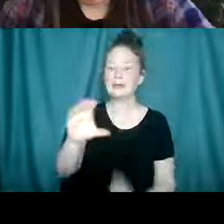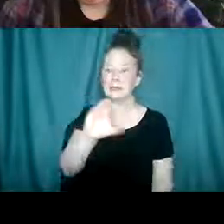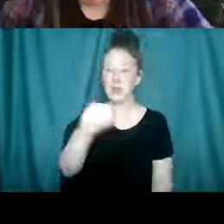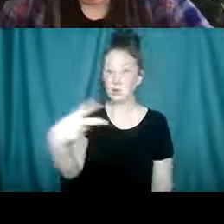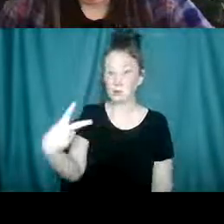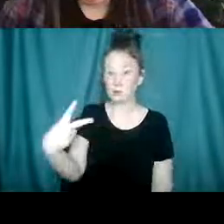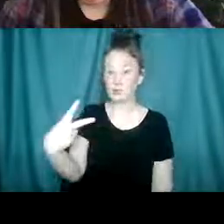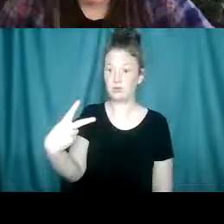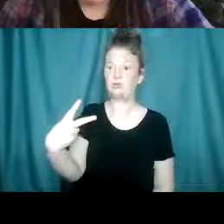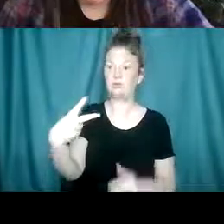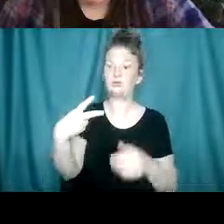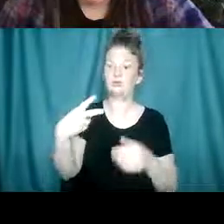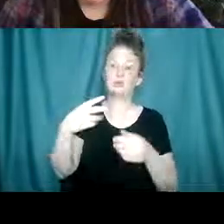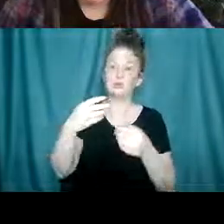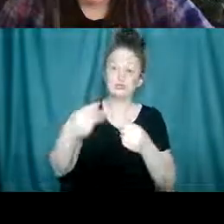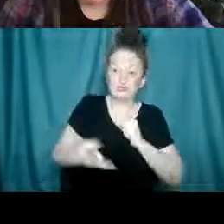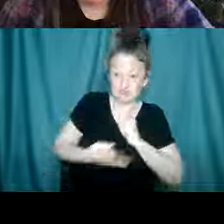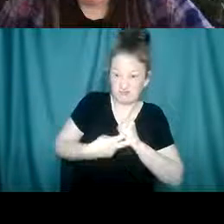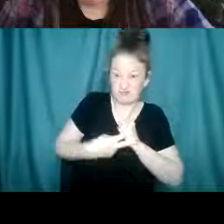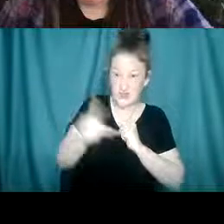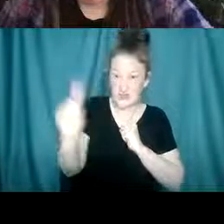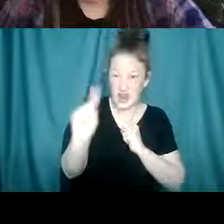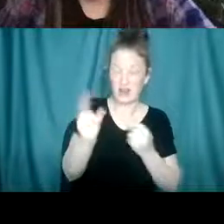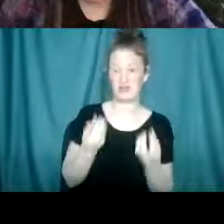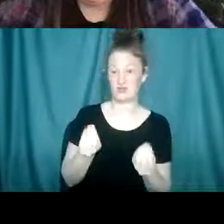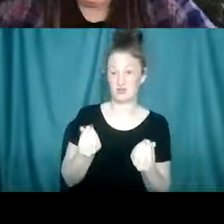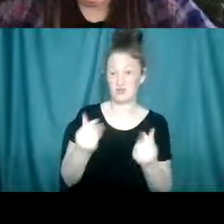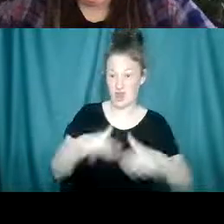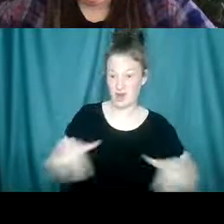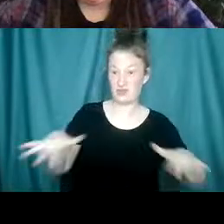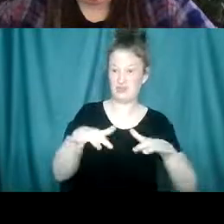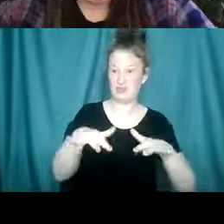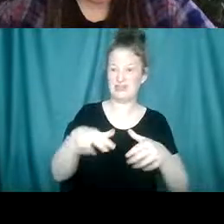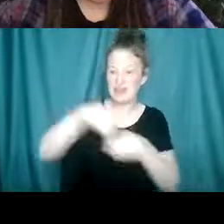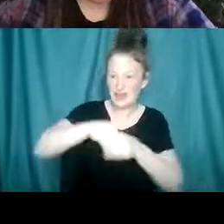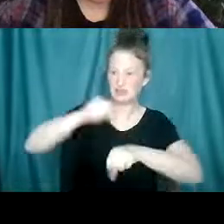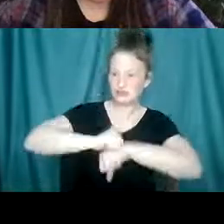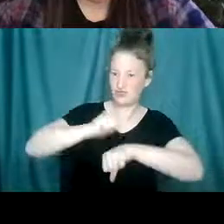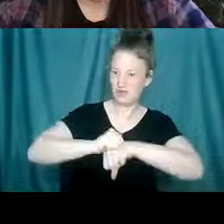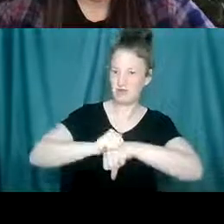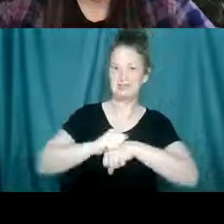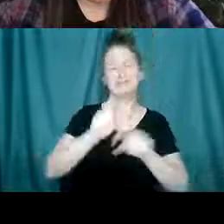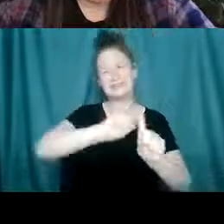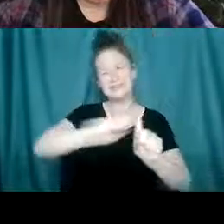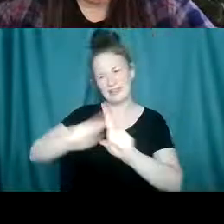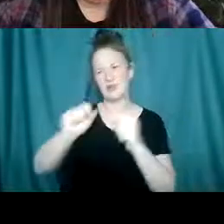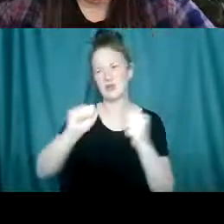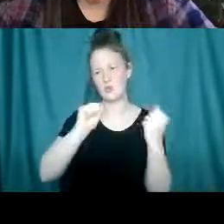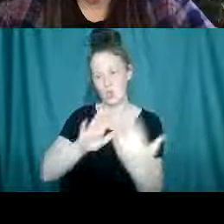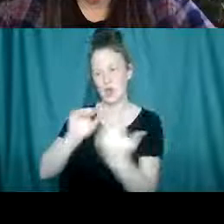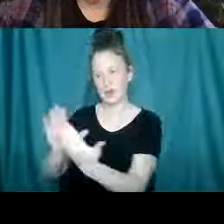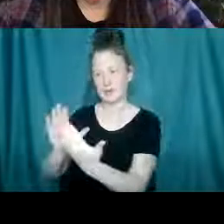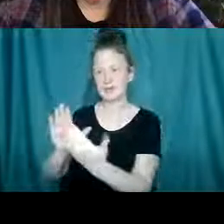in the ground in geologic formations. There are many ways to do it, but I think one of the